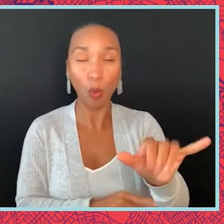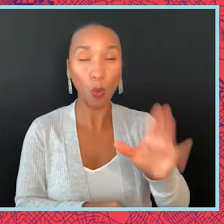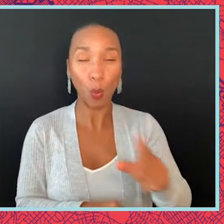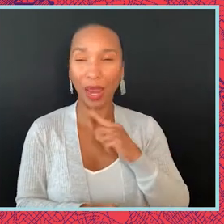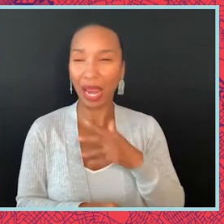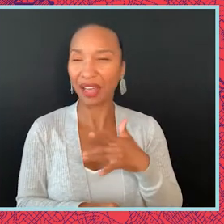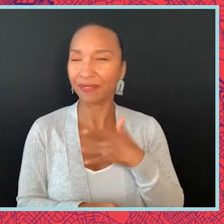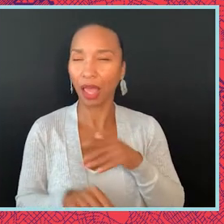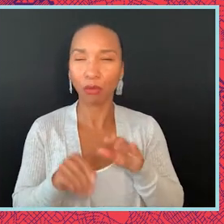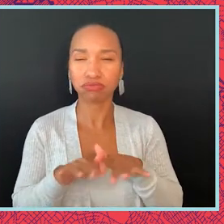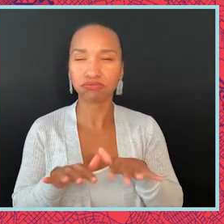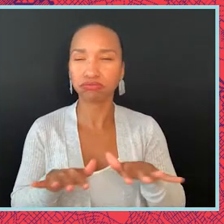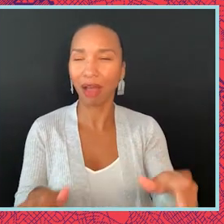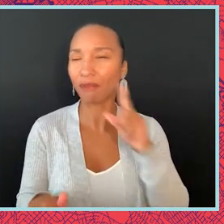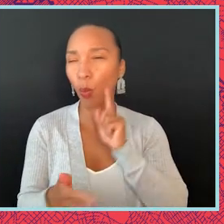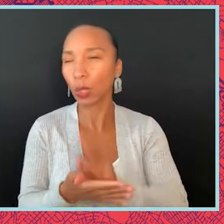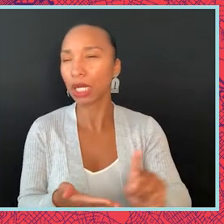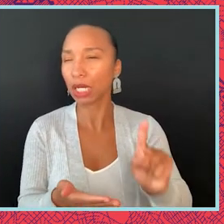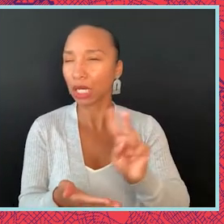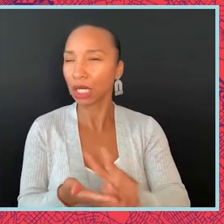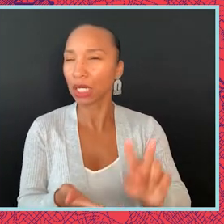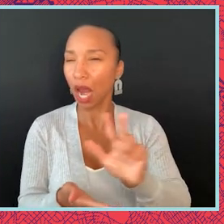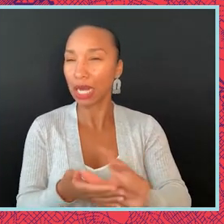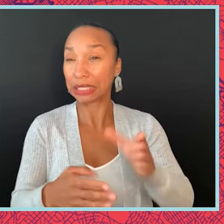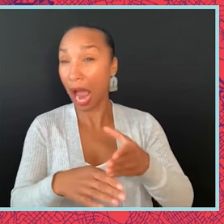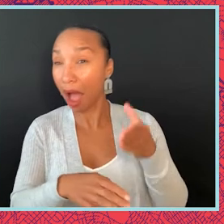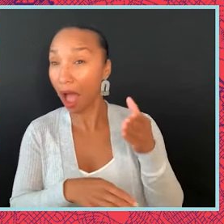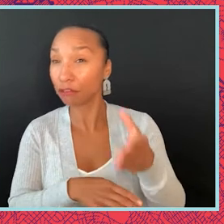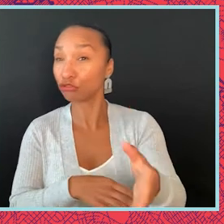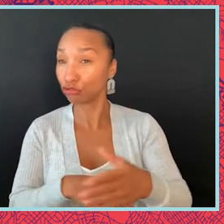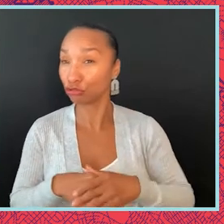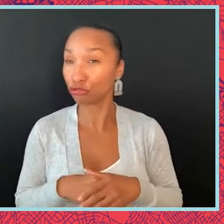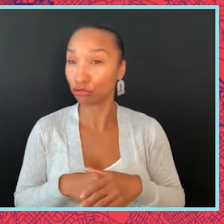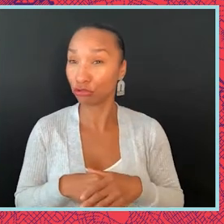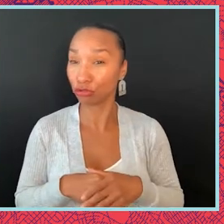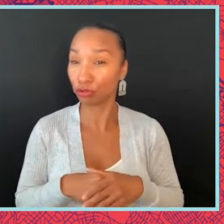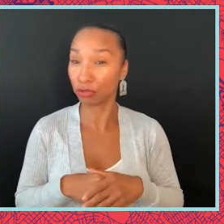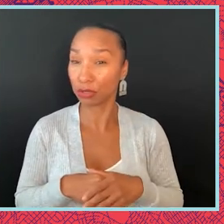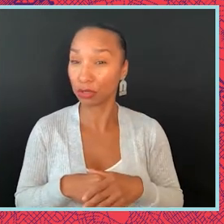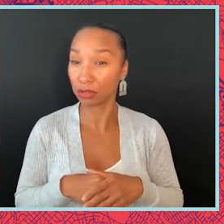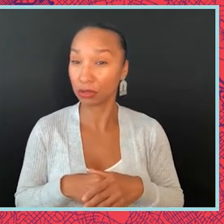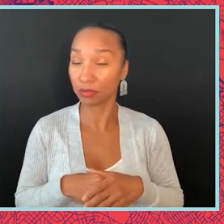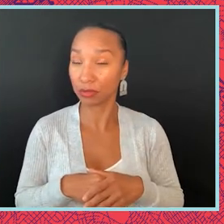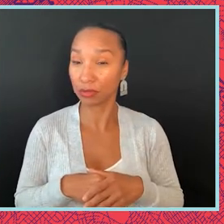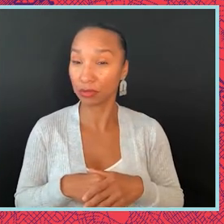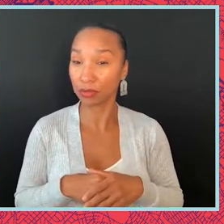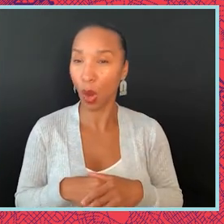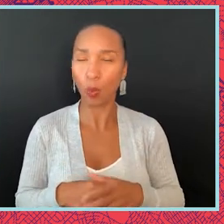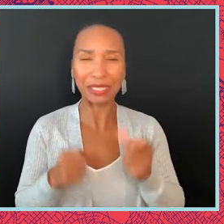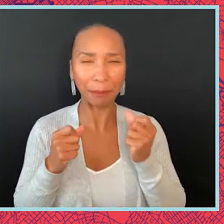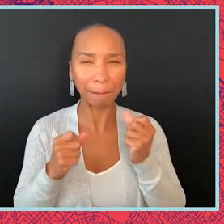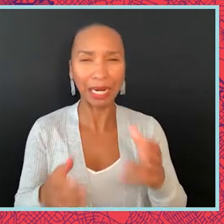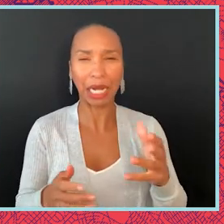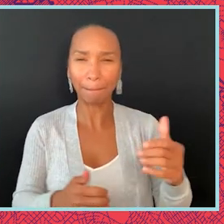was actually felt for, you know, weeks after, as we had, you know, thousands,